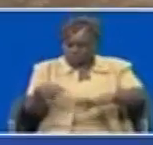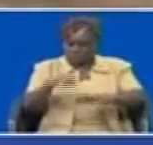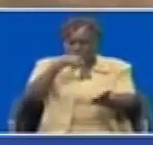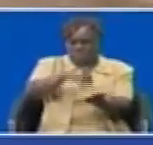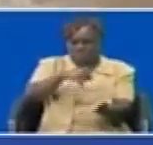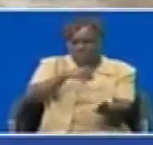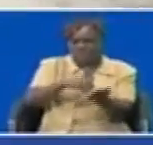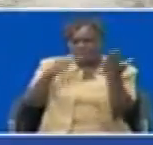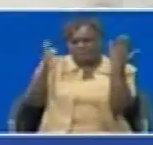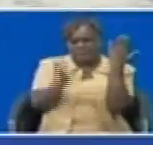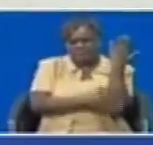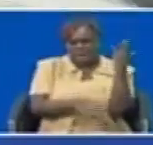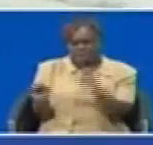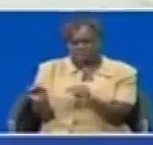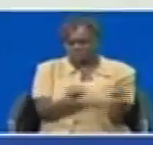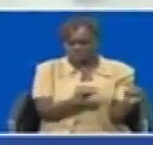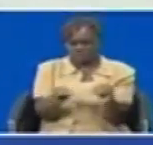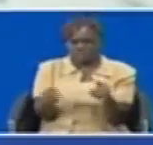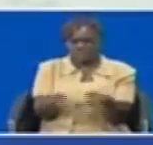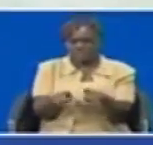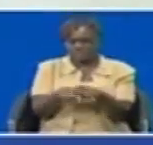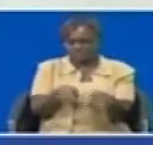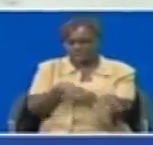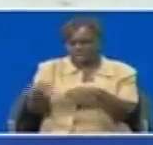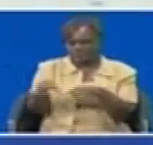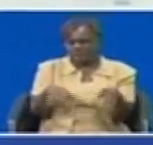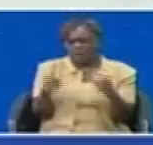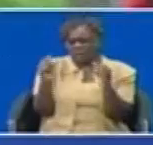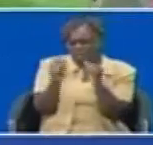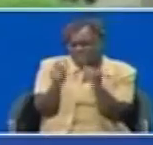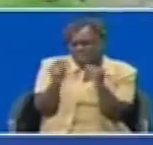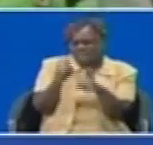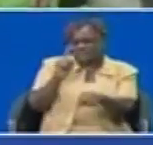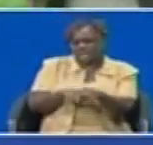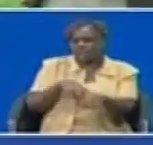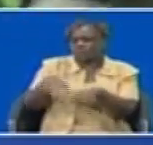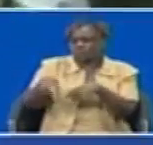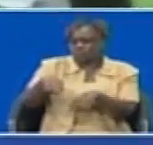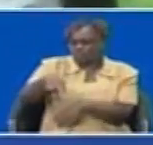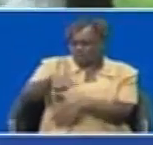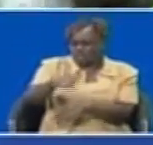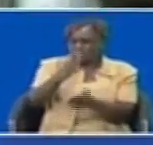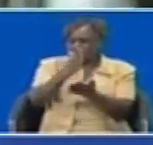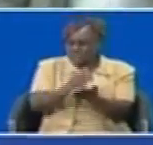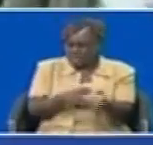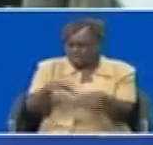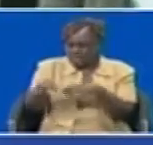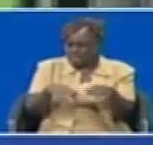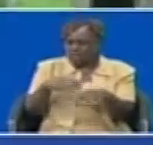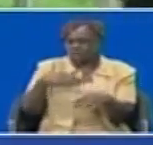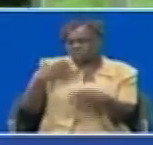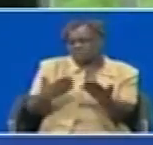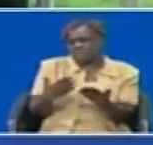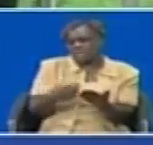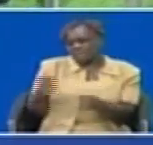include abnormalities in locomotion and animals showing signs of pain while walking. Some animals require their feet to be trimmed every